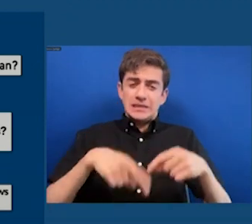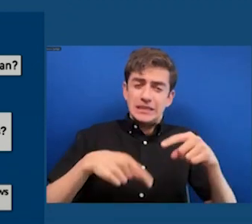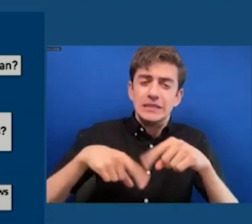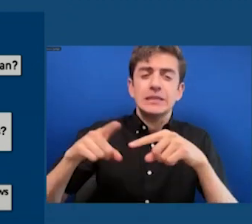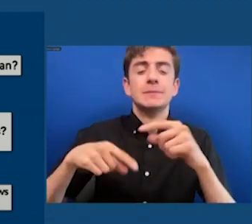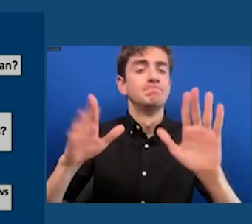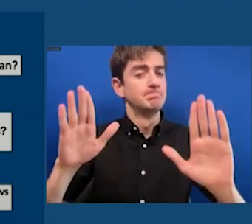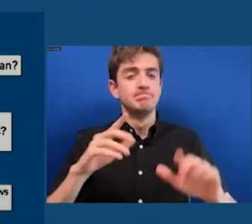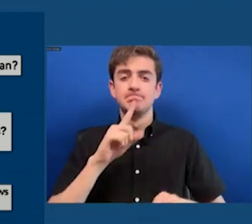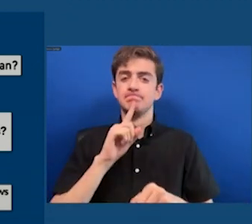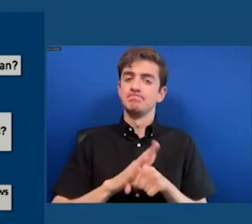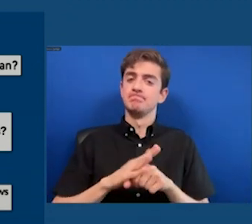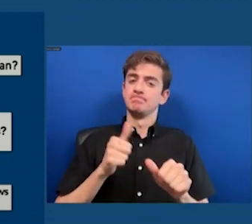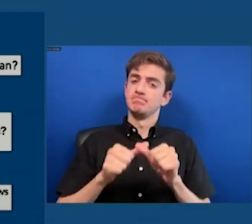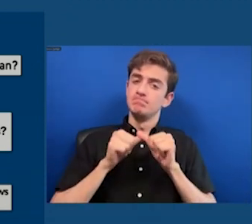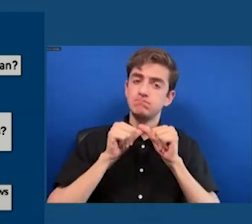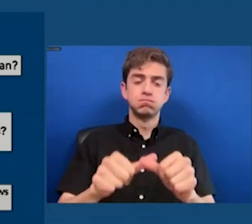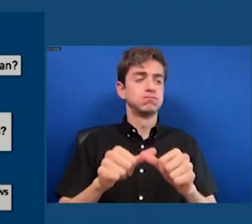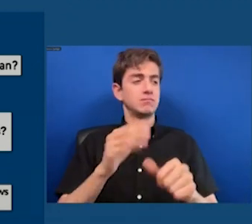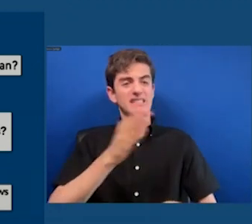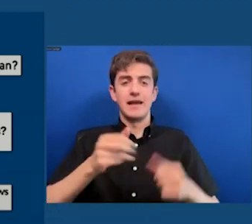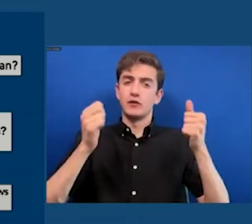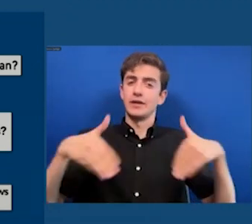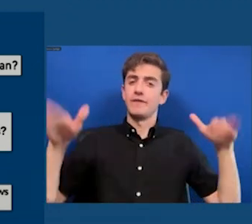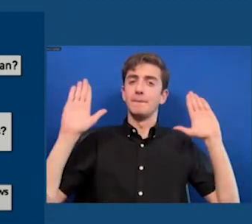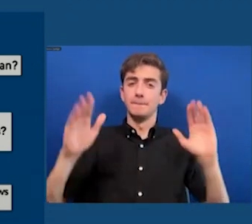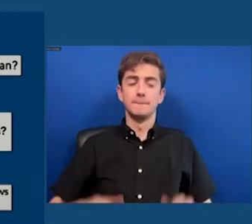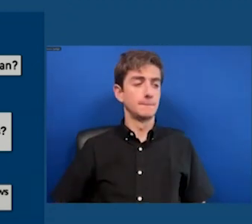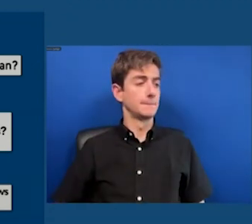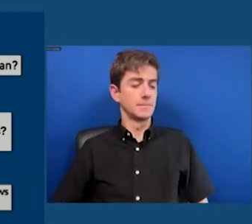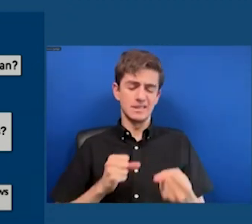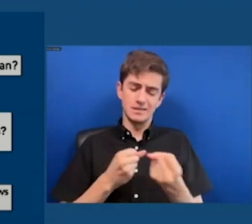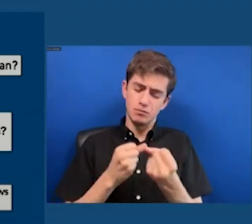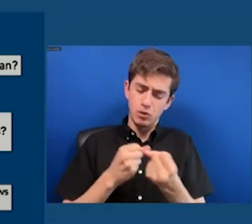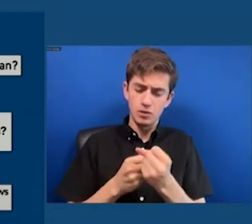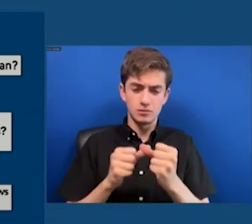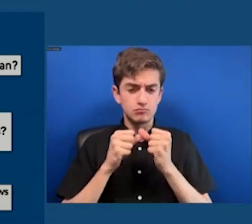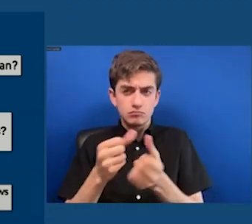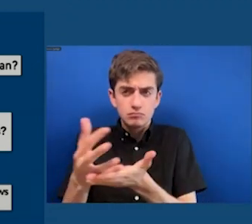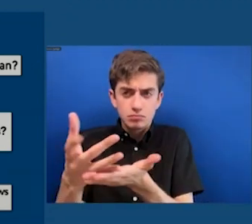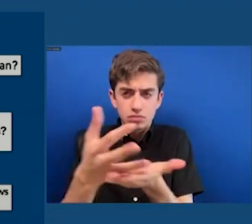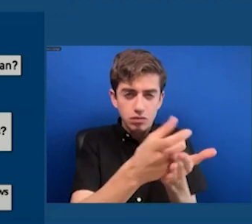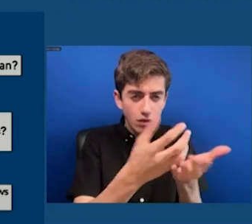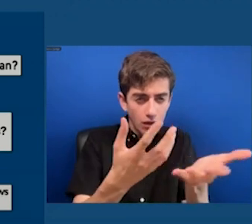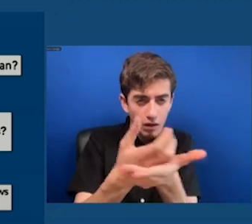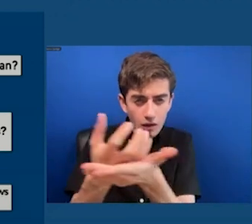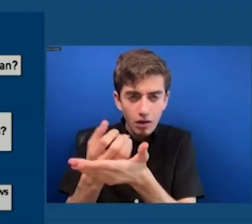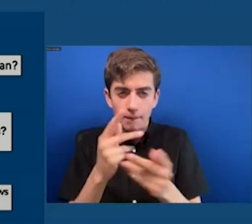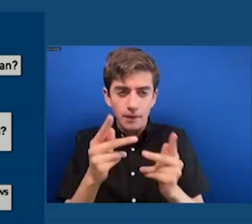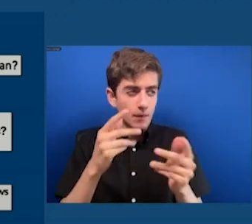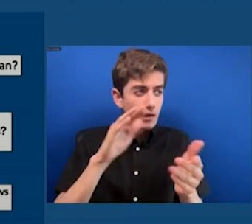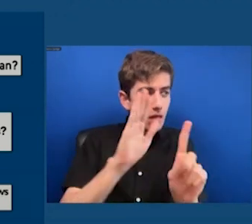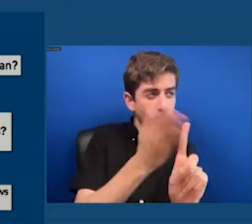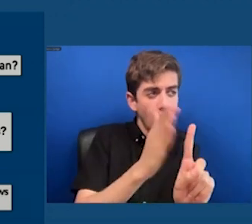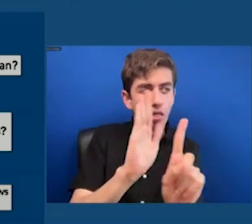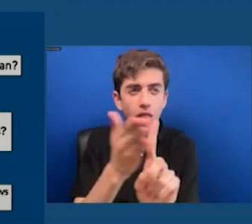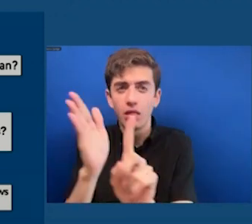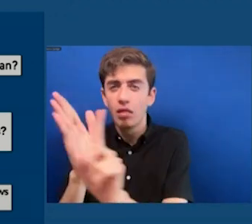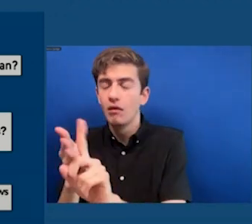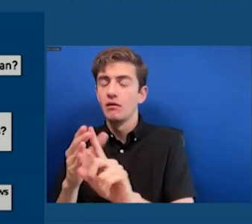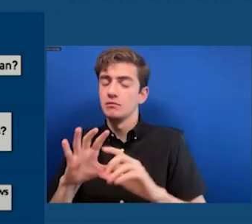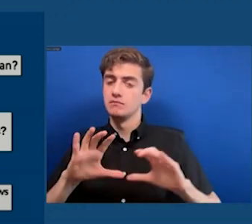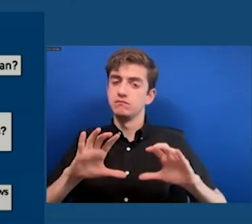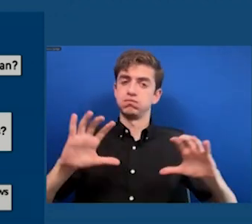We kept building support and momentum, winning the hearts and minds, and growing the coalition necessary to get a